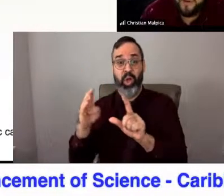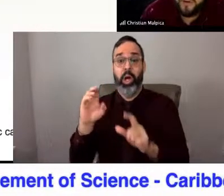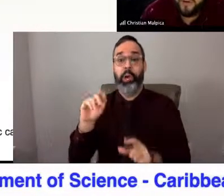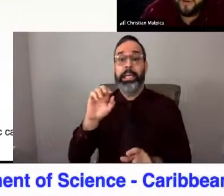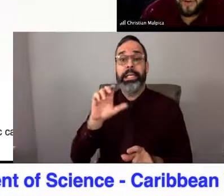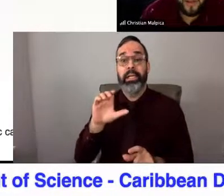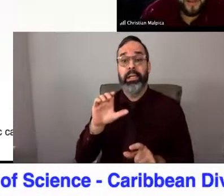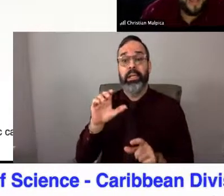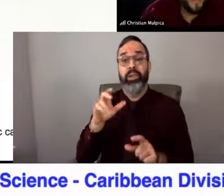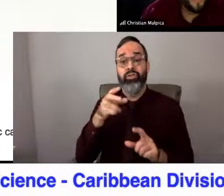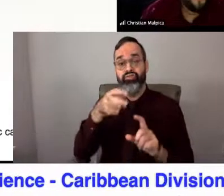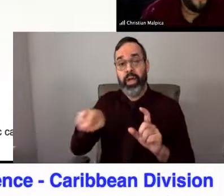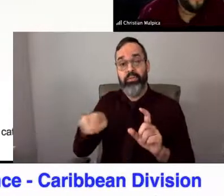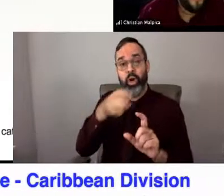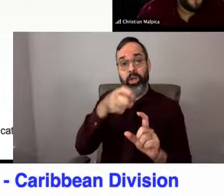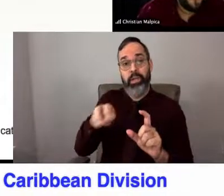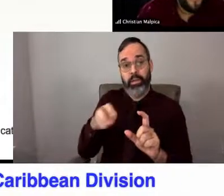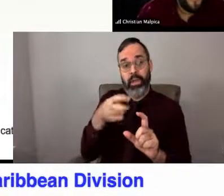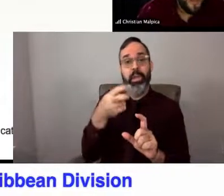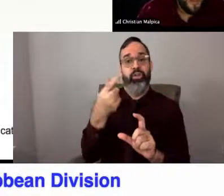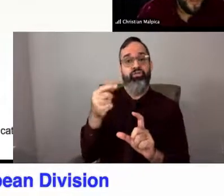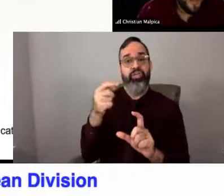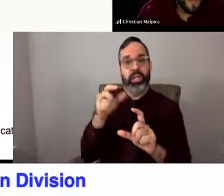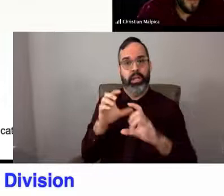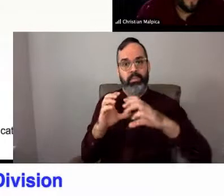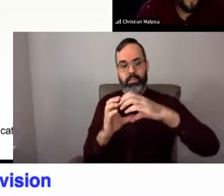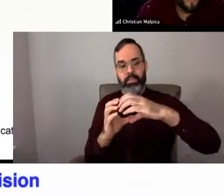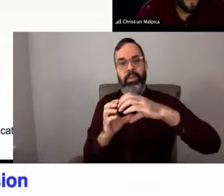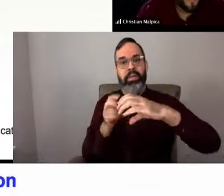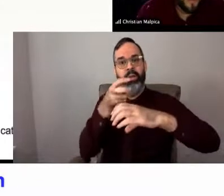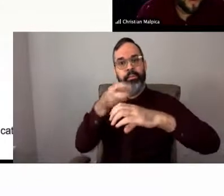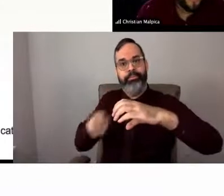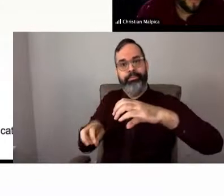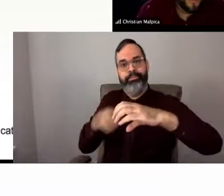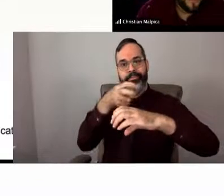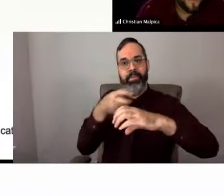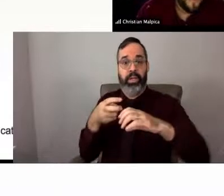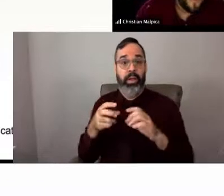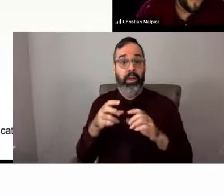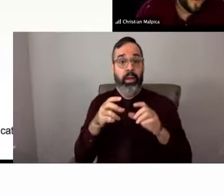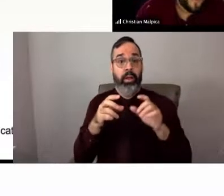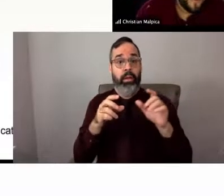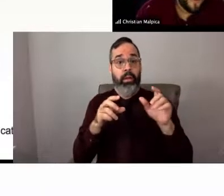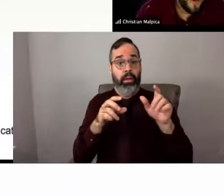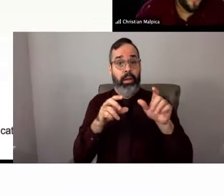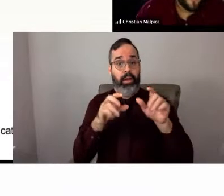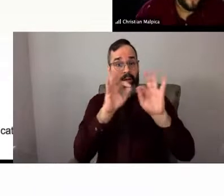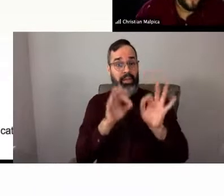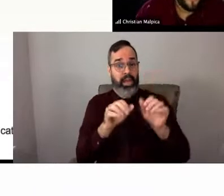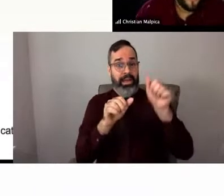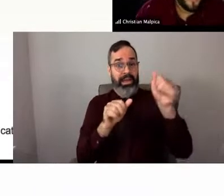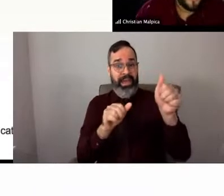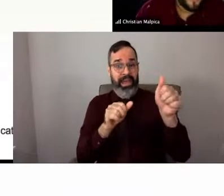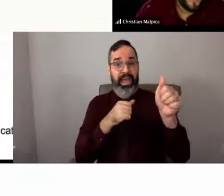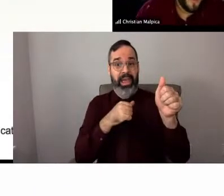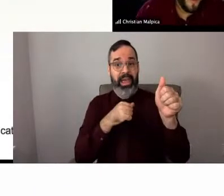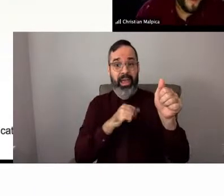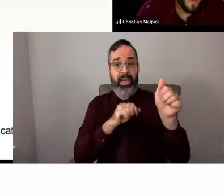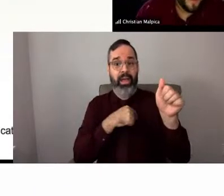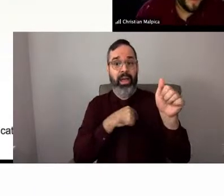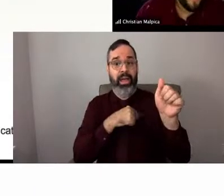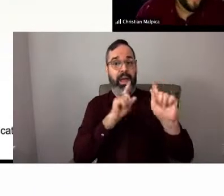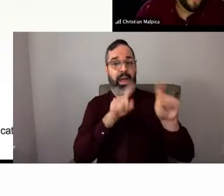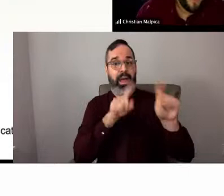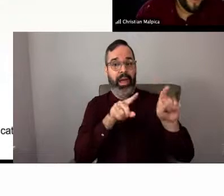transporters on green. If you see figure A, where I'm going to answer you how we're going to measure